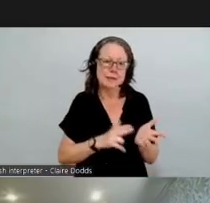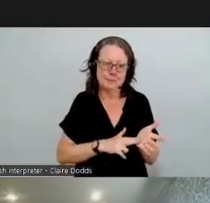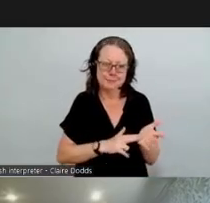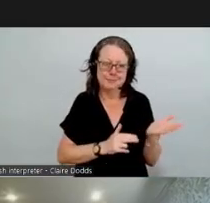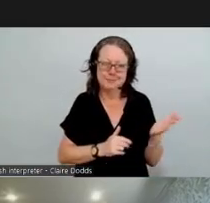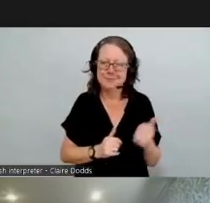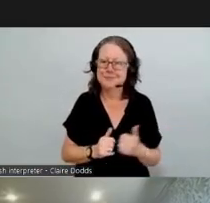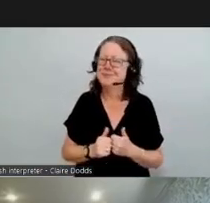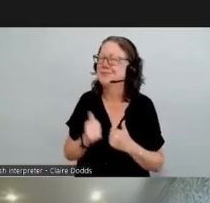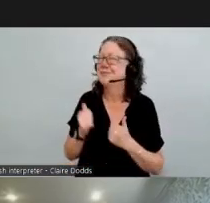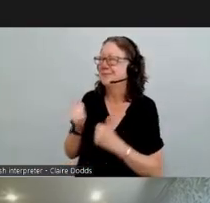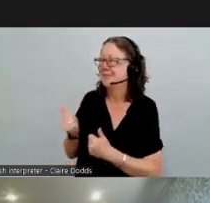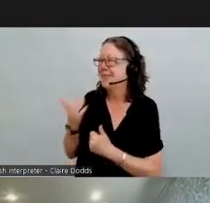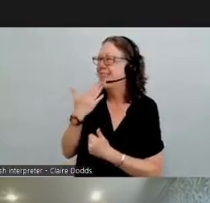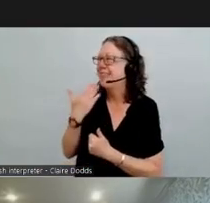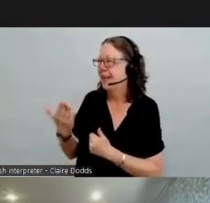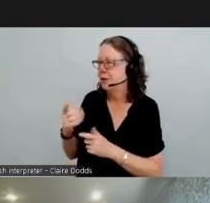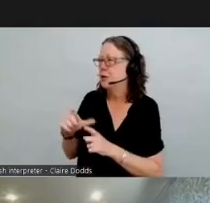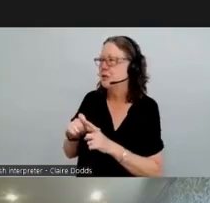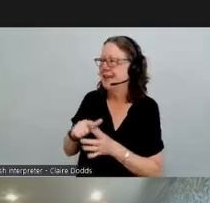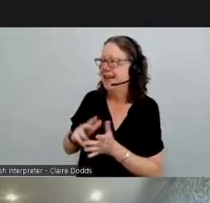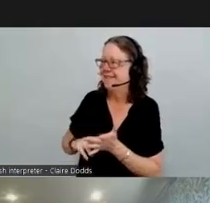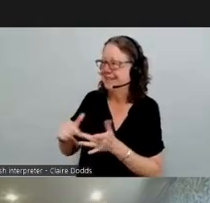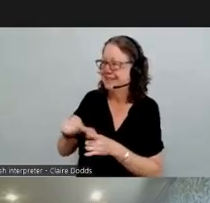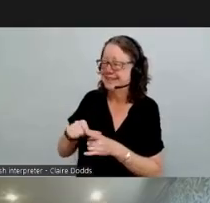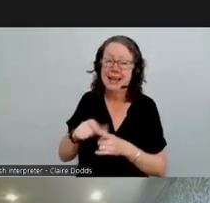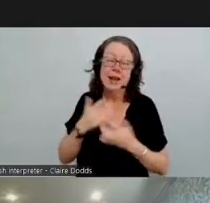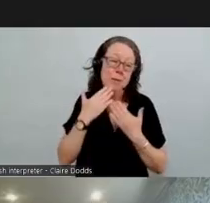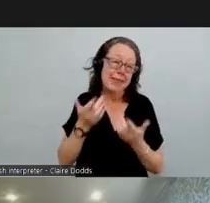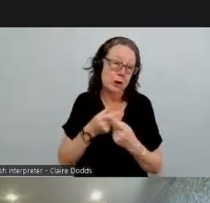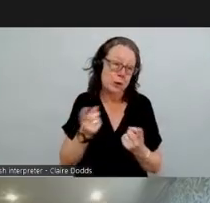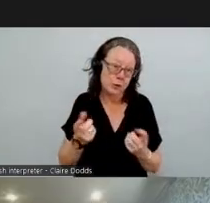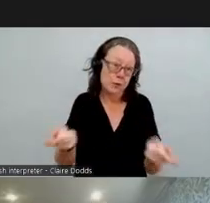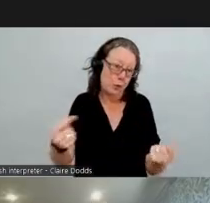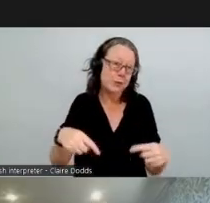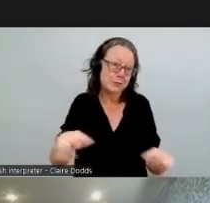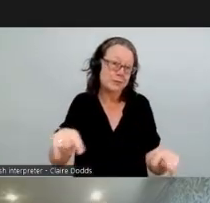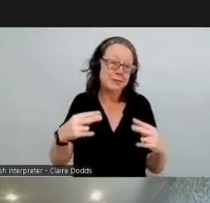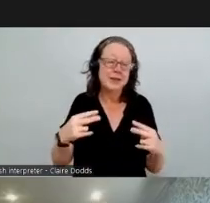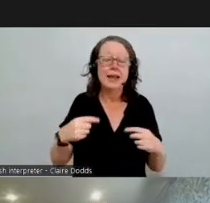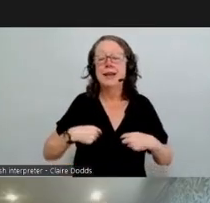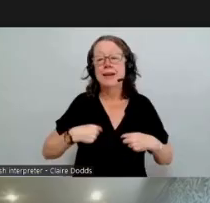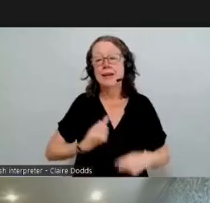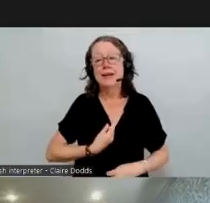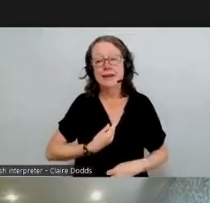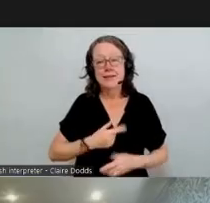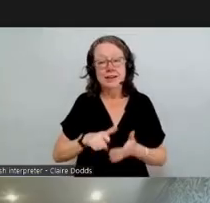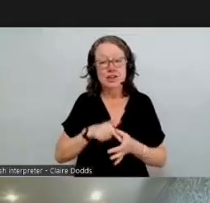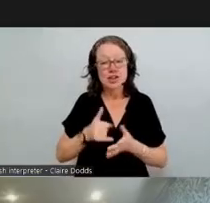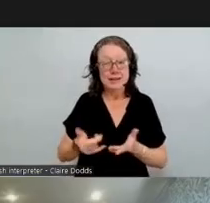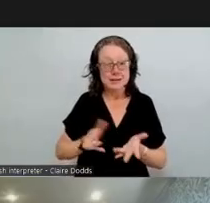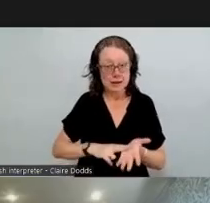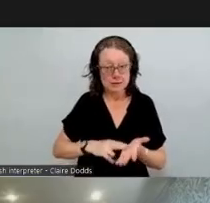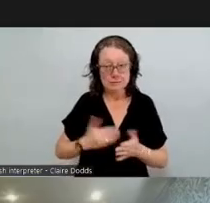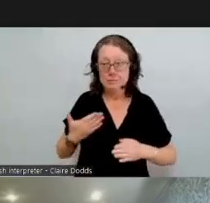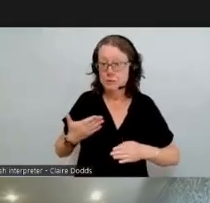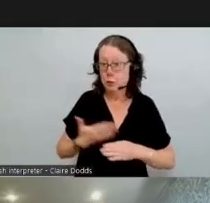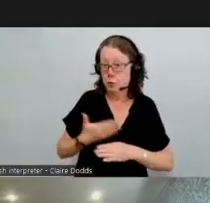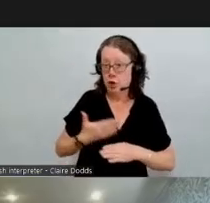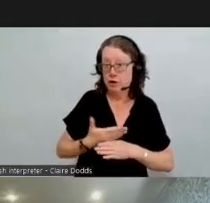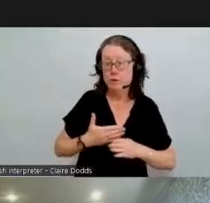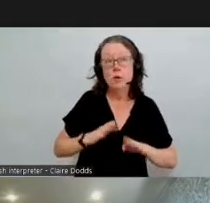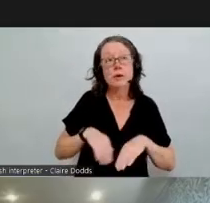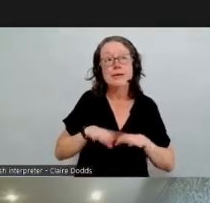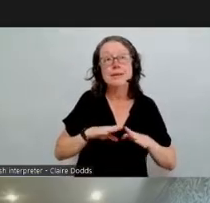Thank you very much, David, and thanks everyone for taking the time. My name is Jason. I've worked for the National Literacy Trust for coming up